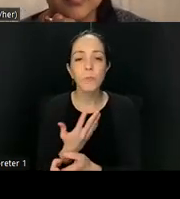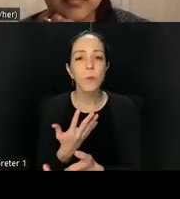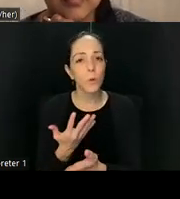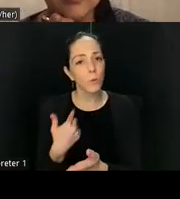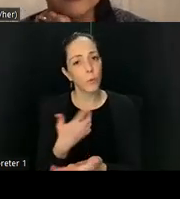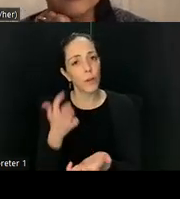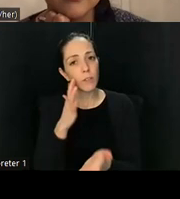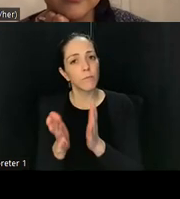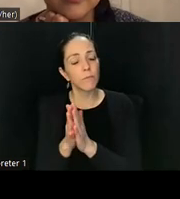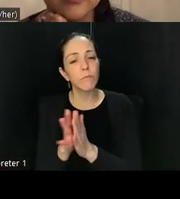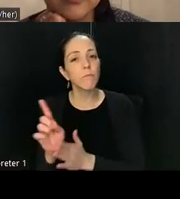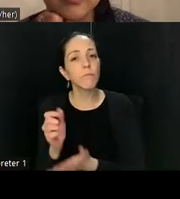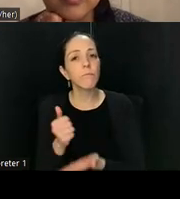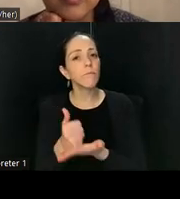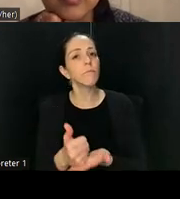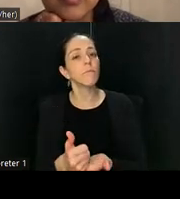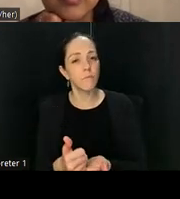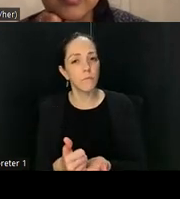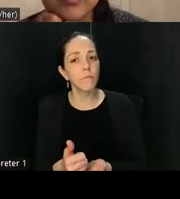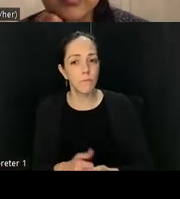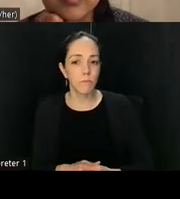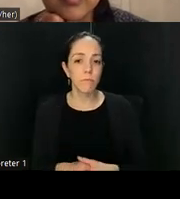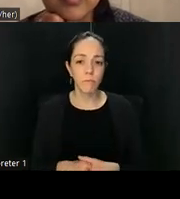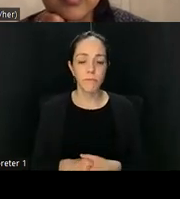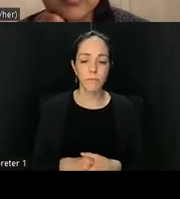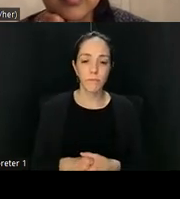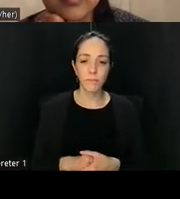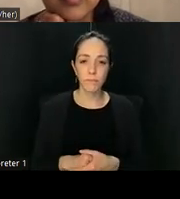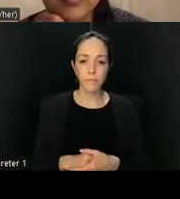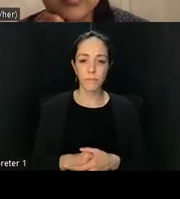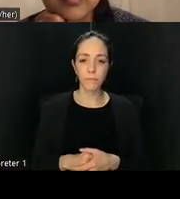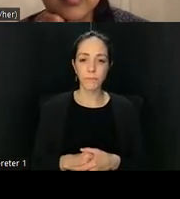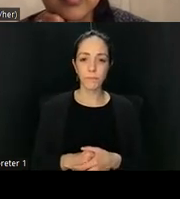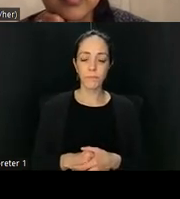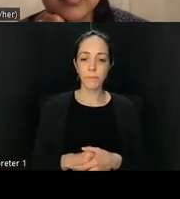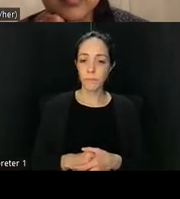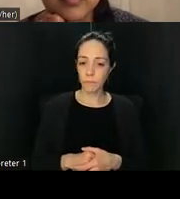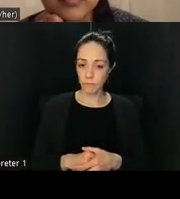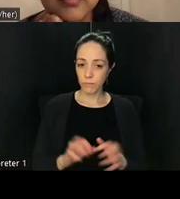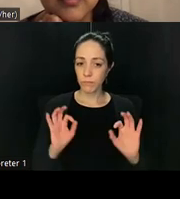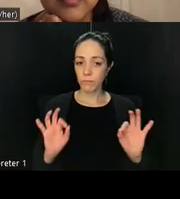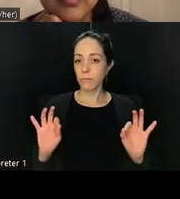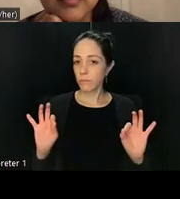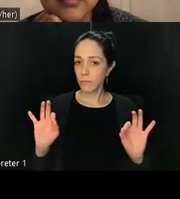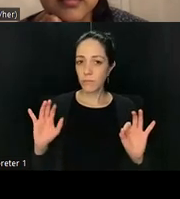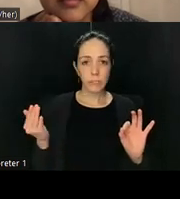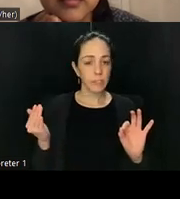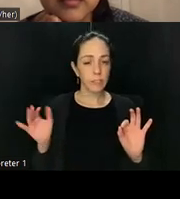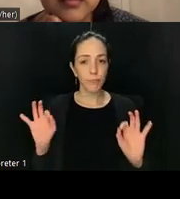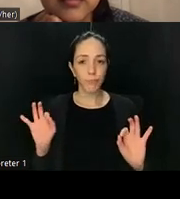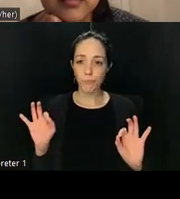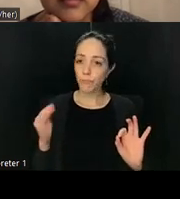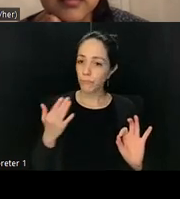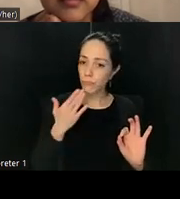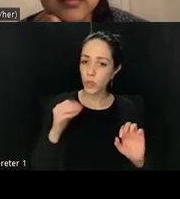that currently only have one person assigned to them. Does that seem like a good